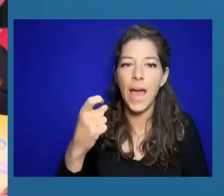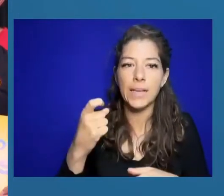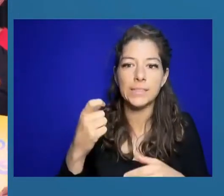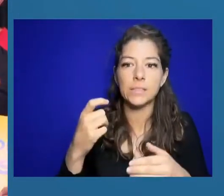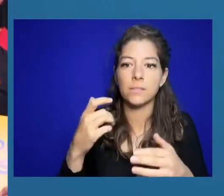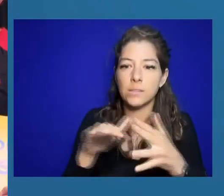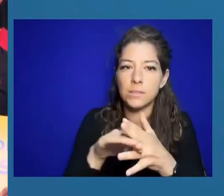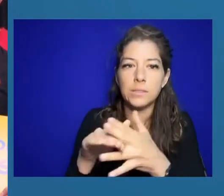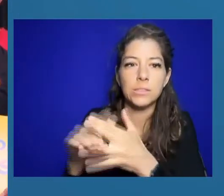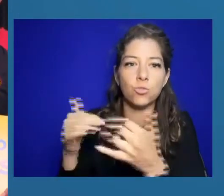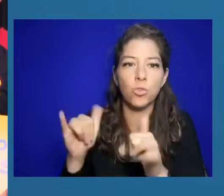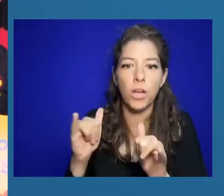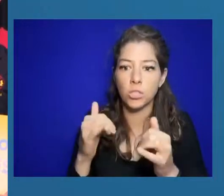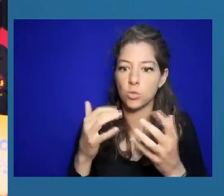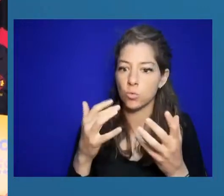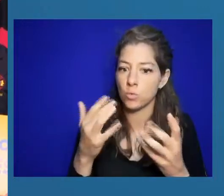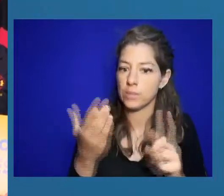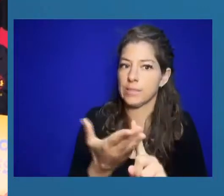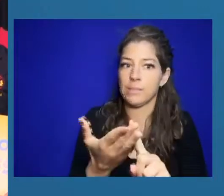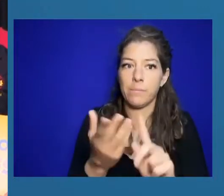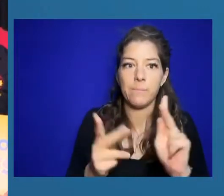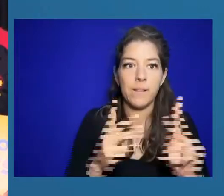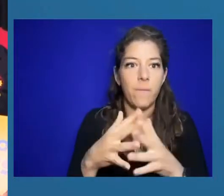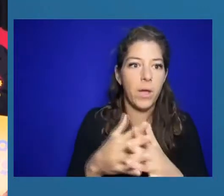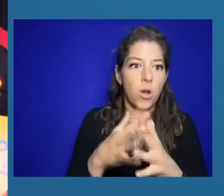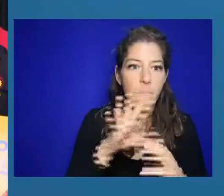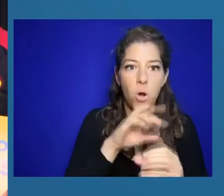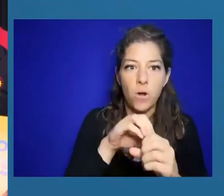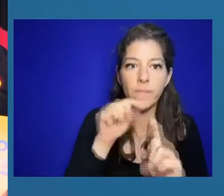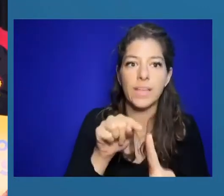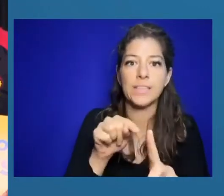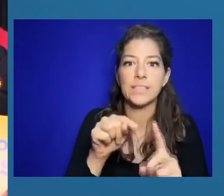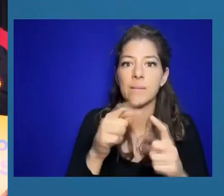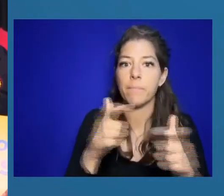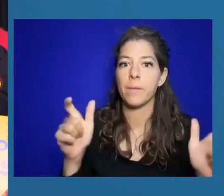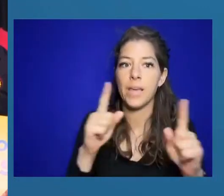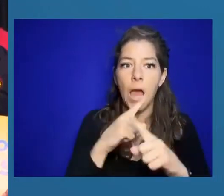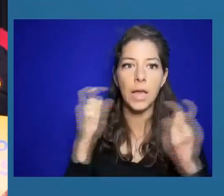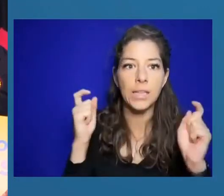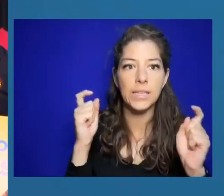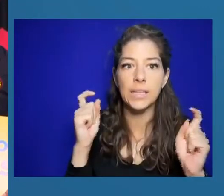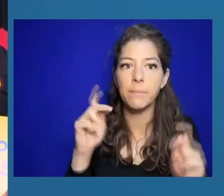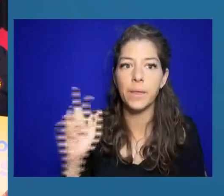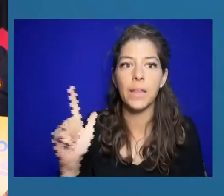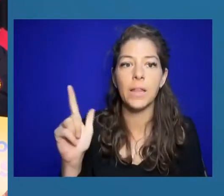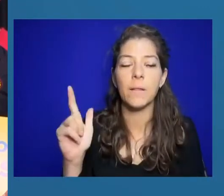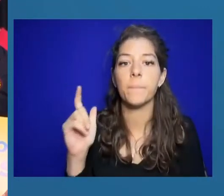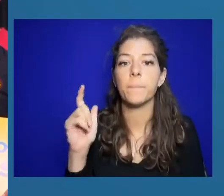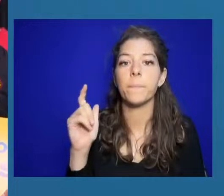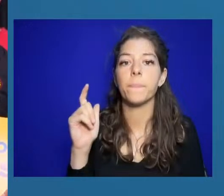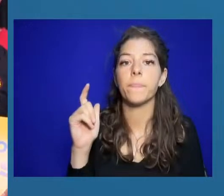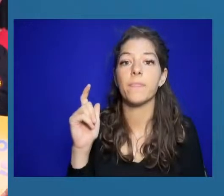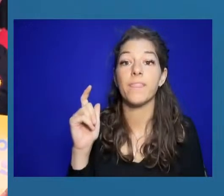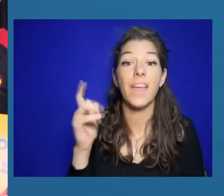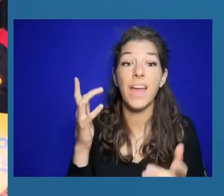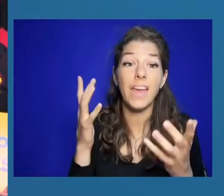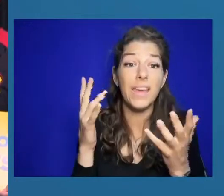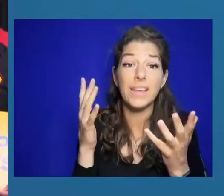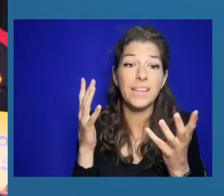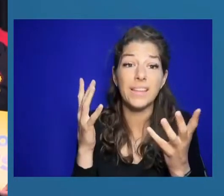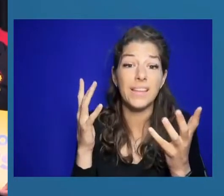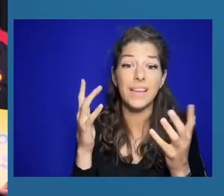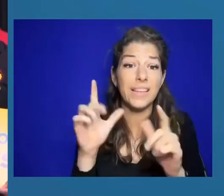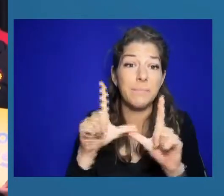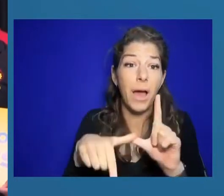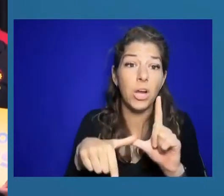to sell to the people of America that were part of this big, ugly bill, you know what? They expire. You know what doesn't